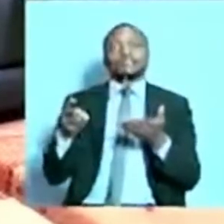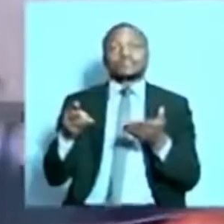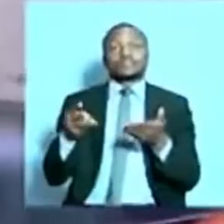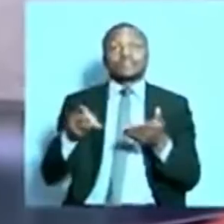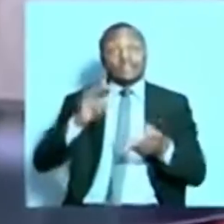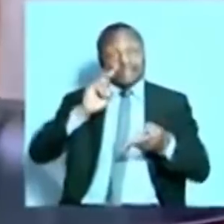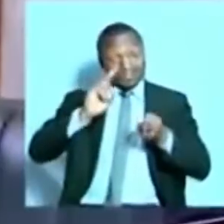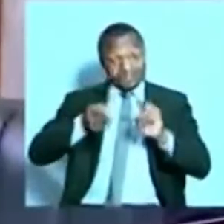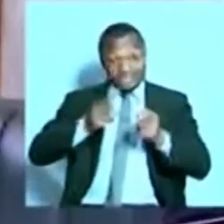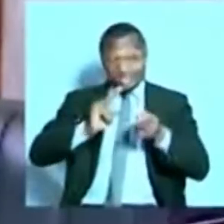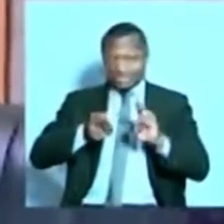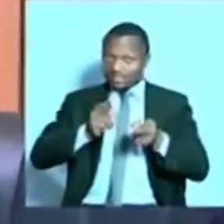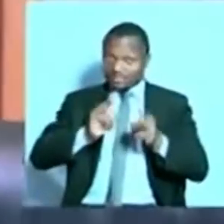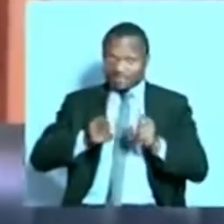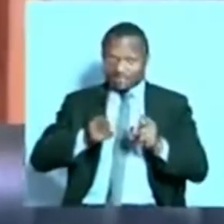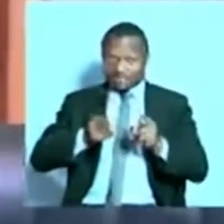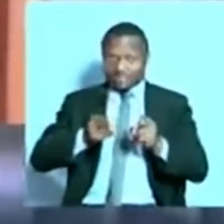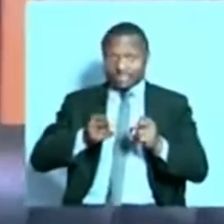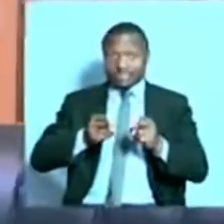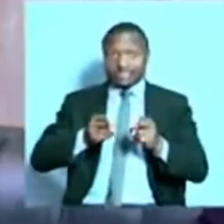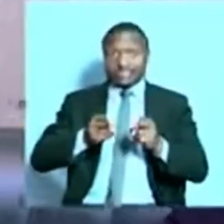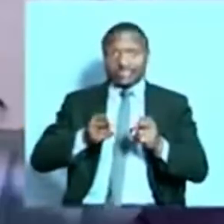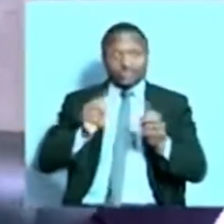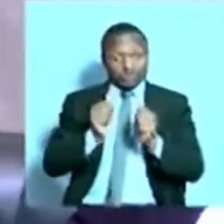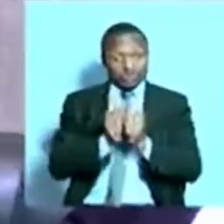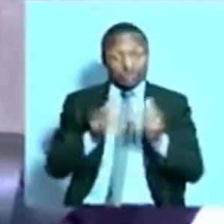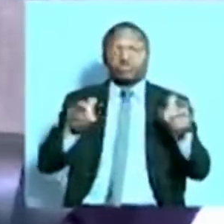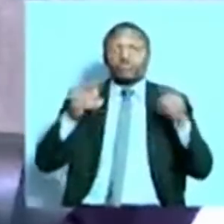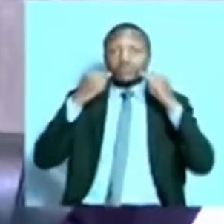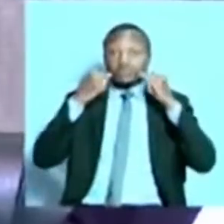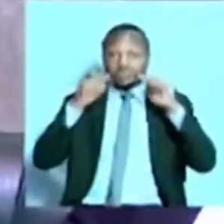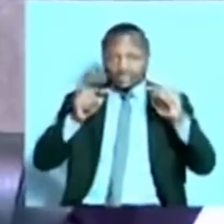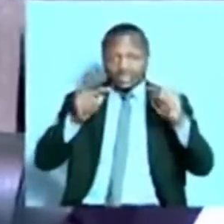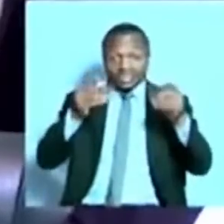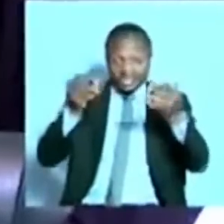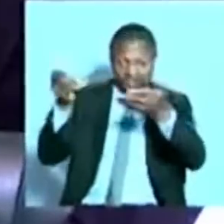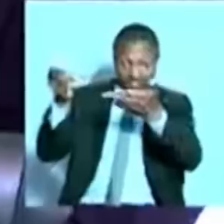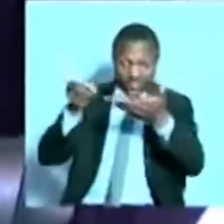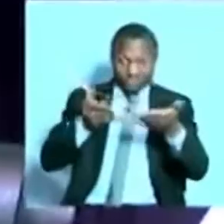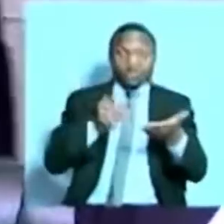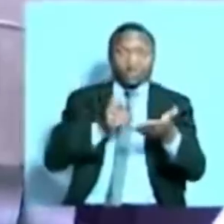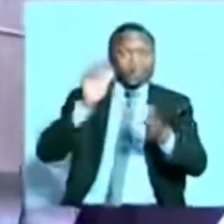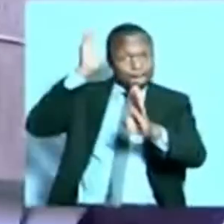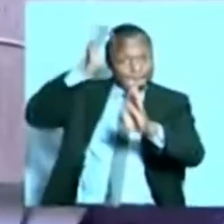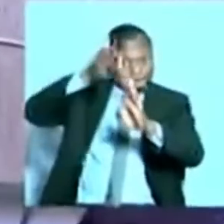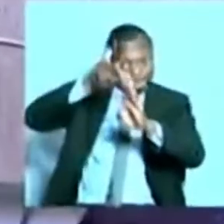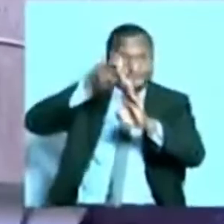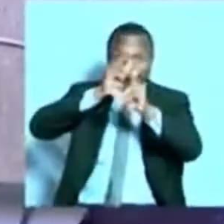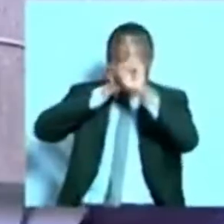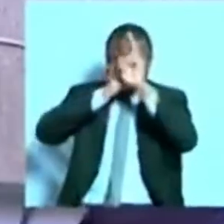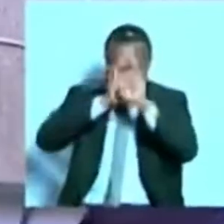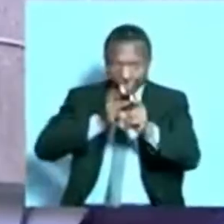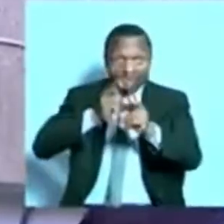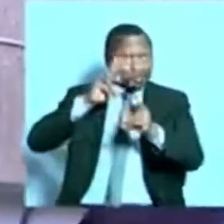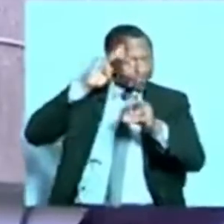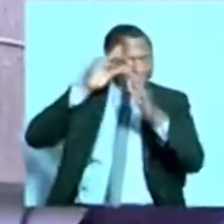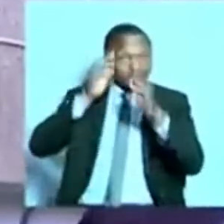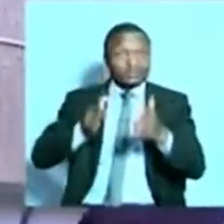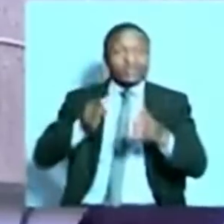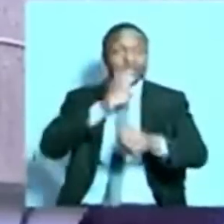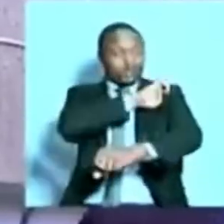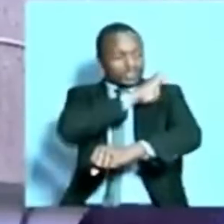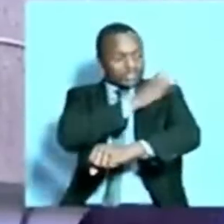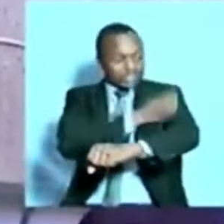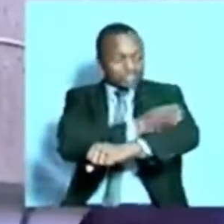of an urgent matter without notice I'm raising is directed to the Honorable Minister of